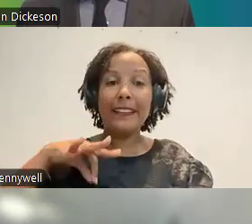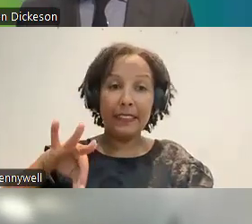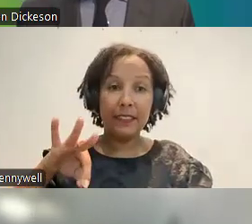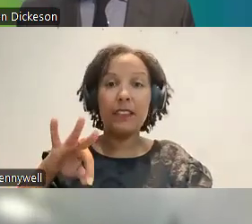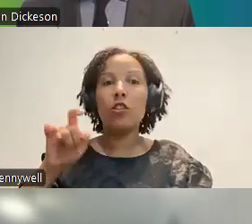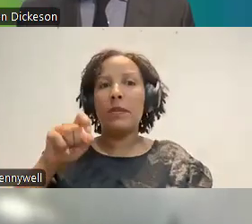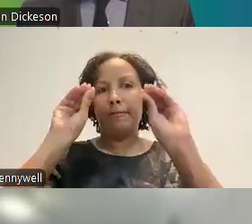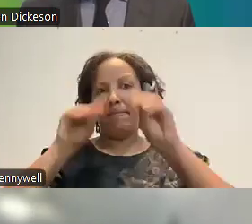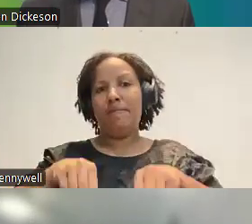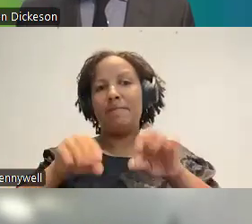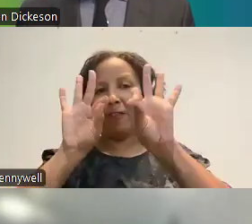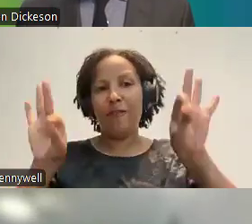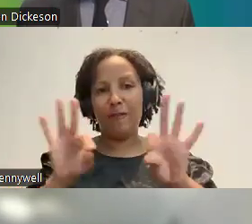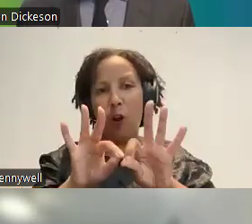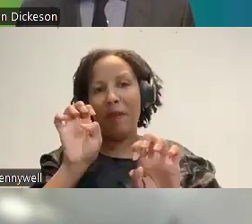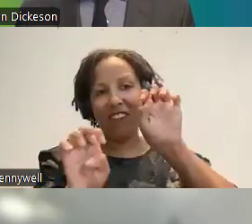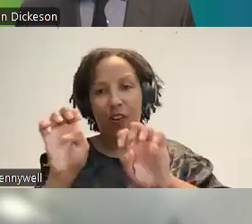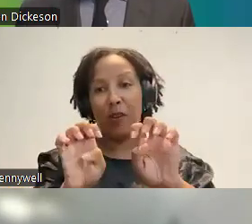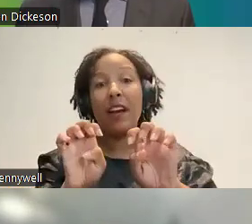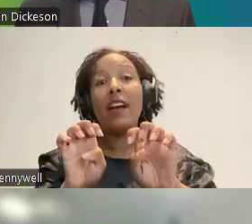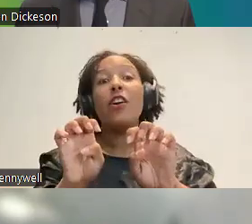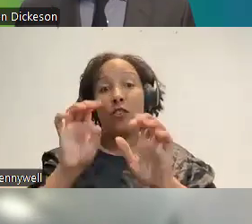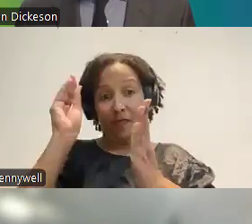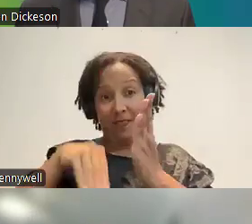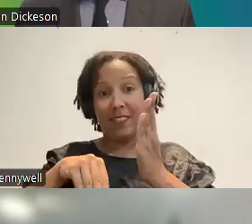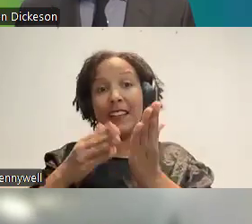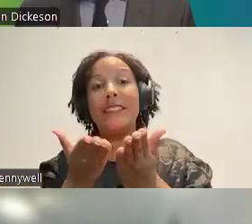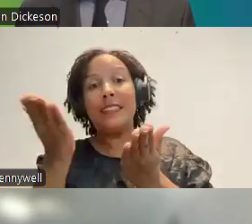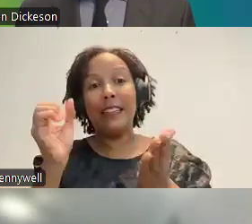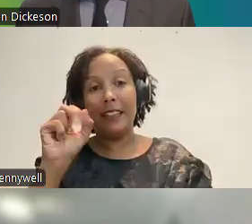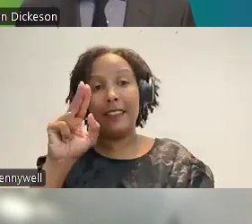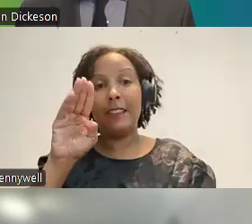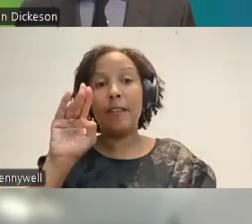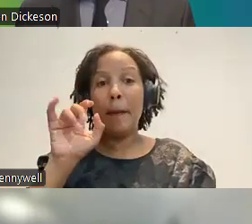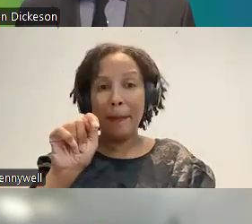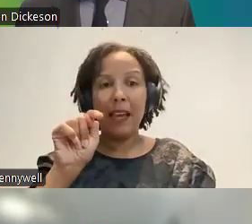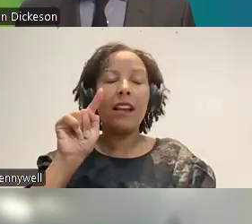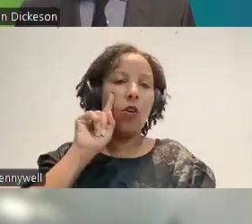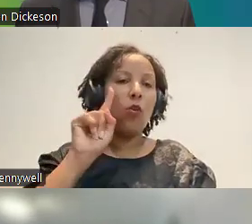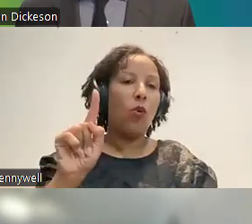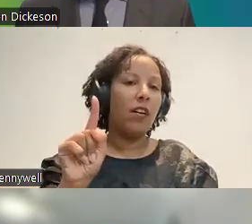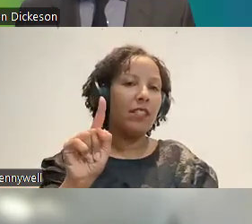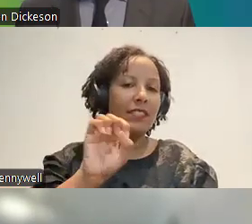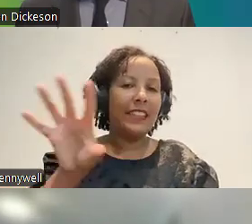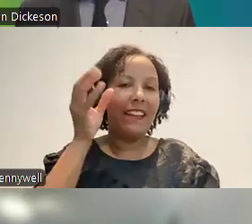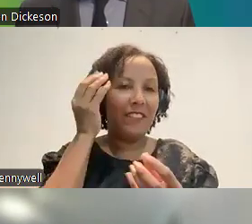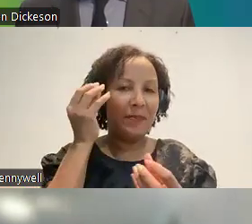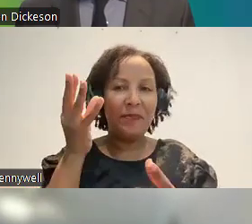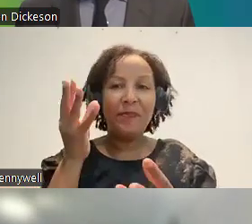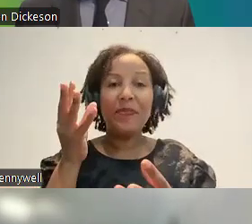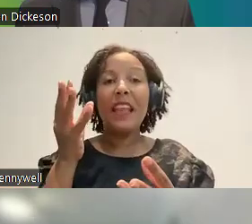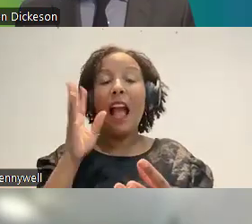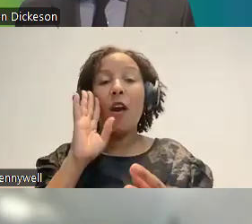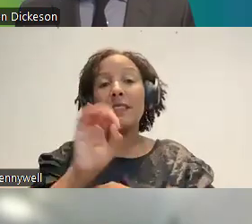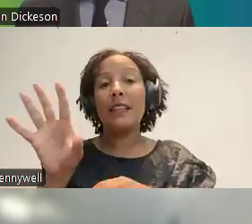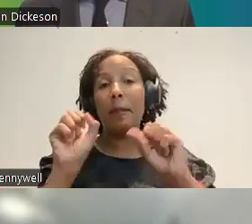gain access to the certificate request form. I'll send out an email by the end of the week with a copy of today's video recording, a